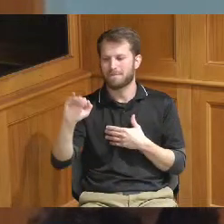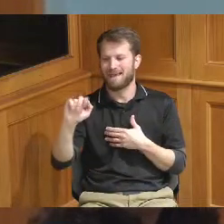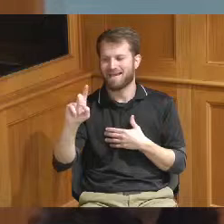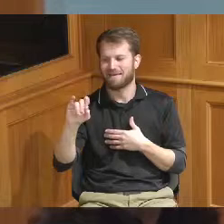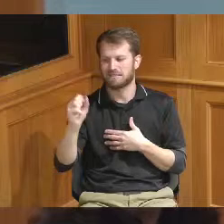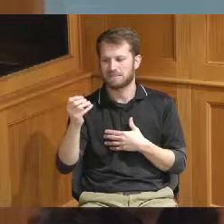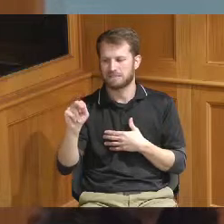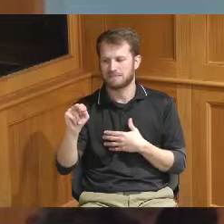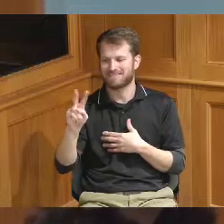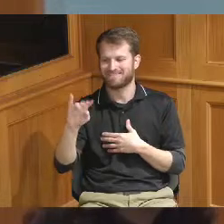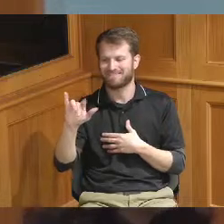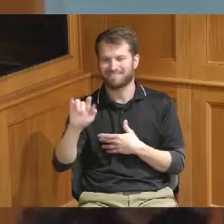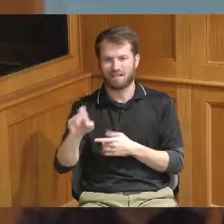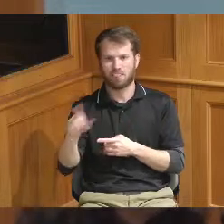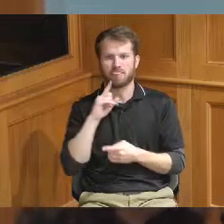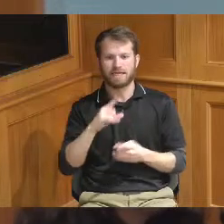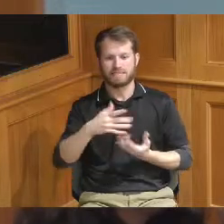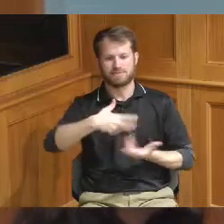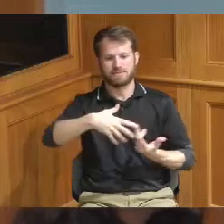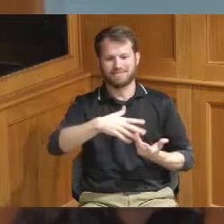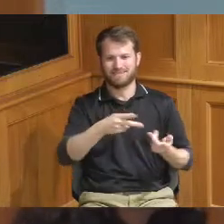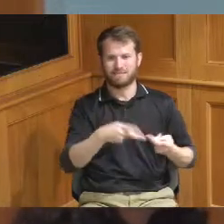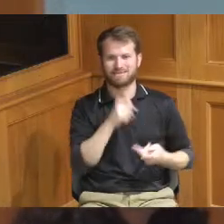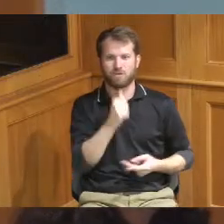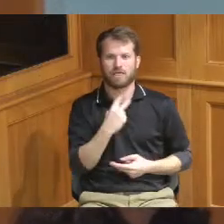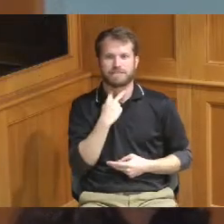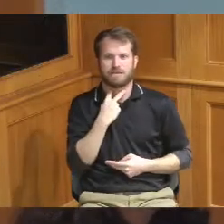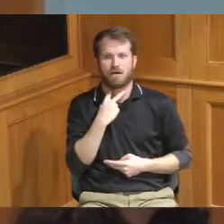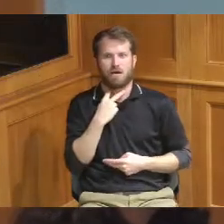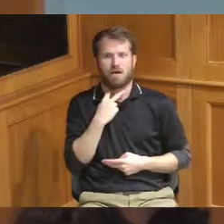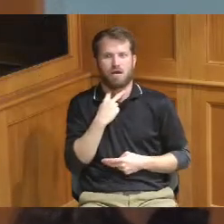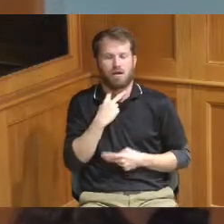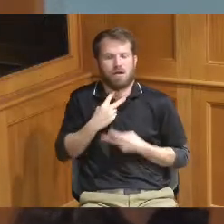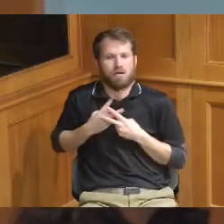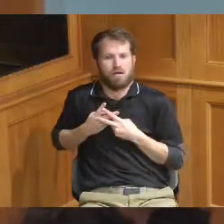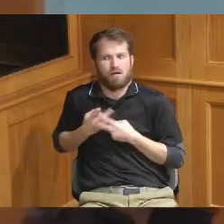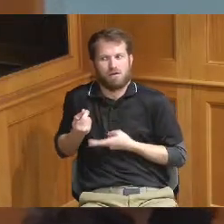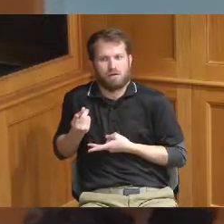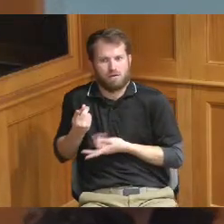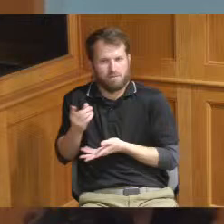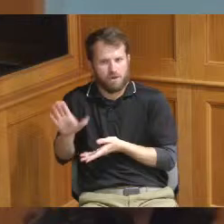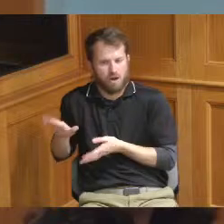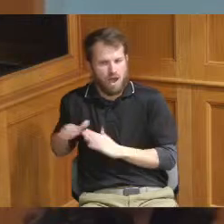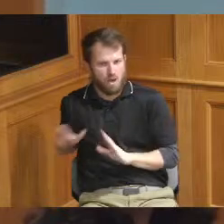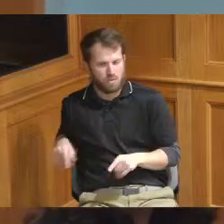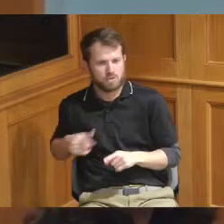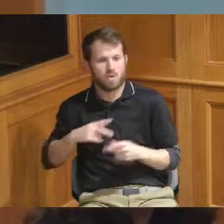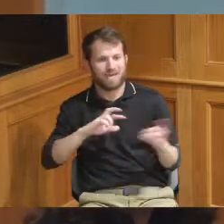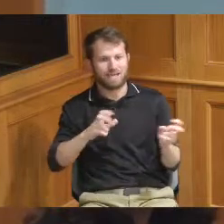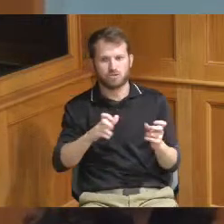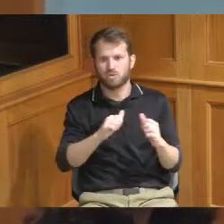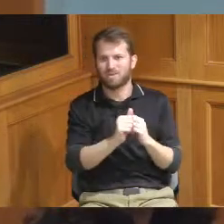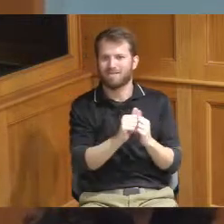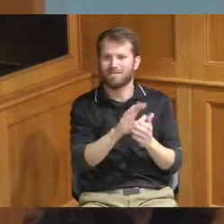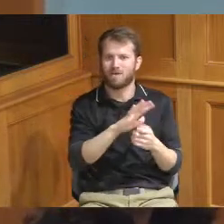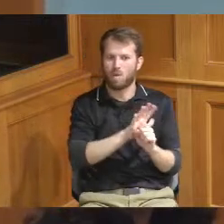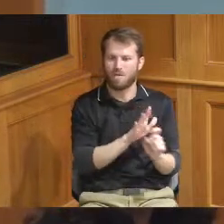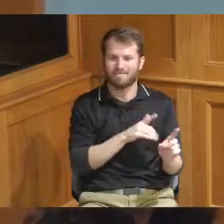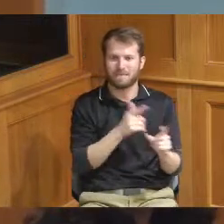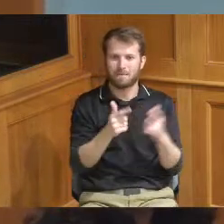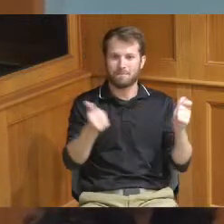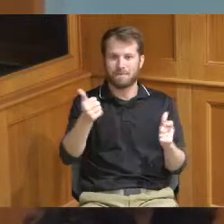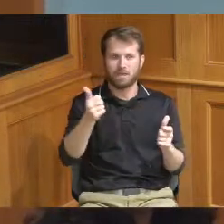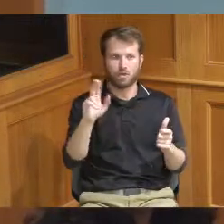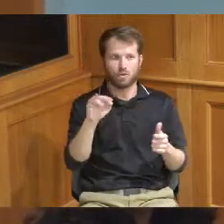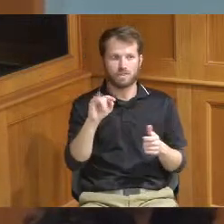this congregating space where they're not stuck in their unit. We found that as a real problem during COVID. That's, the bigger units, people